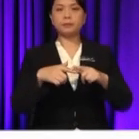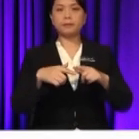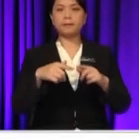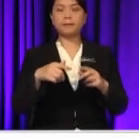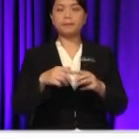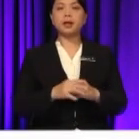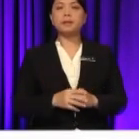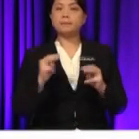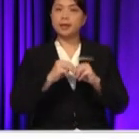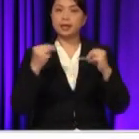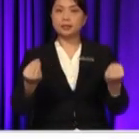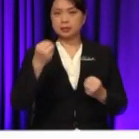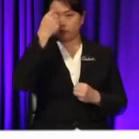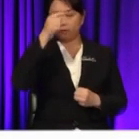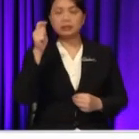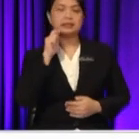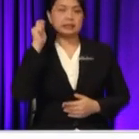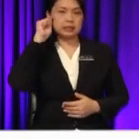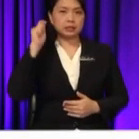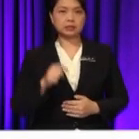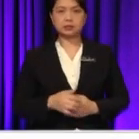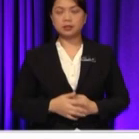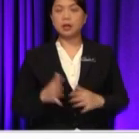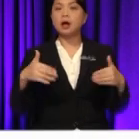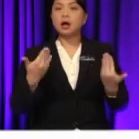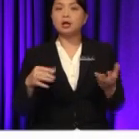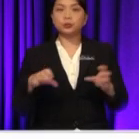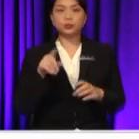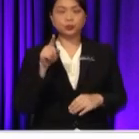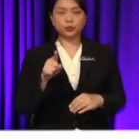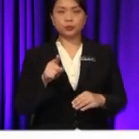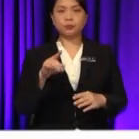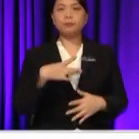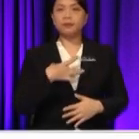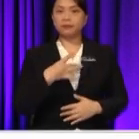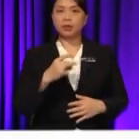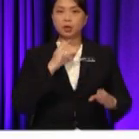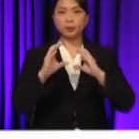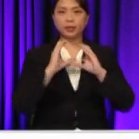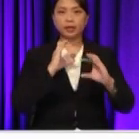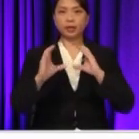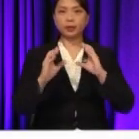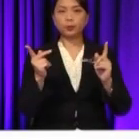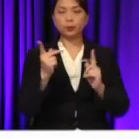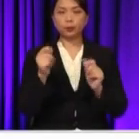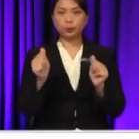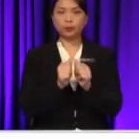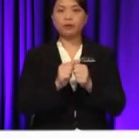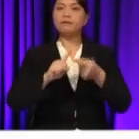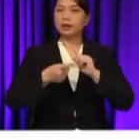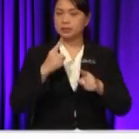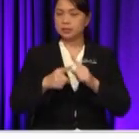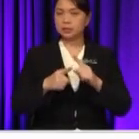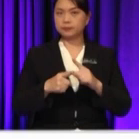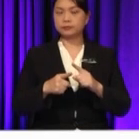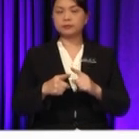the topic given is my favorite way to communicate. How do you prefer to communicate with your friends? Face-to-face, SMS, chatting